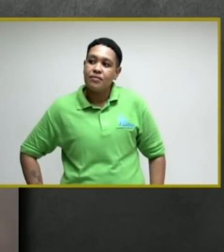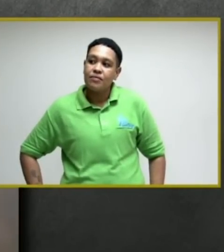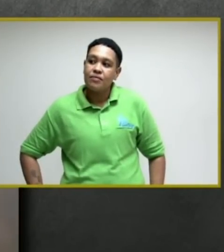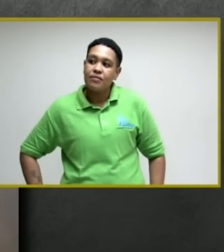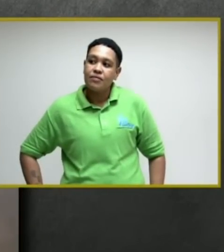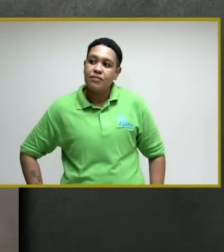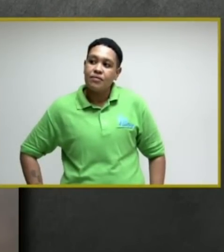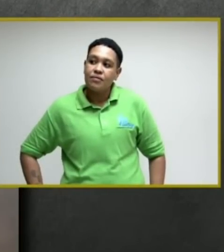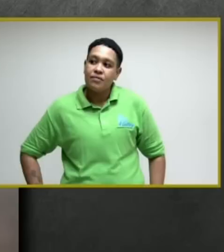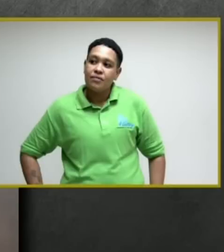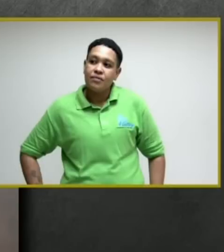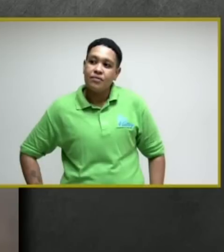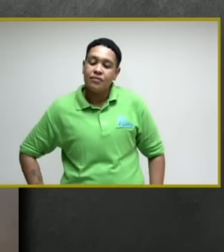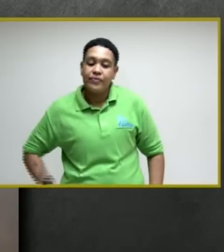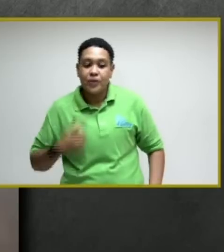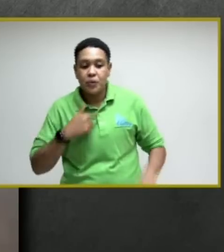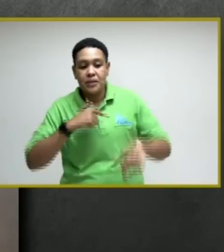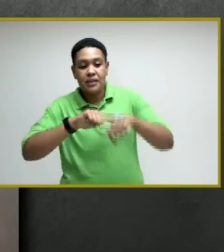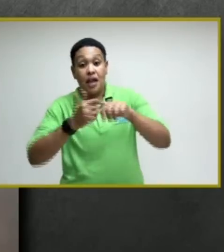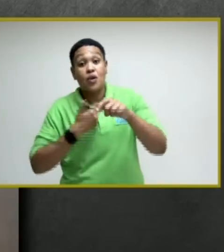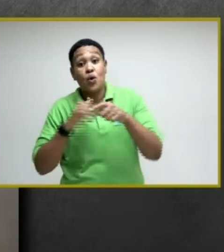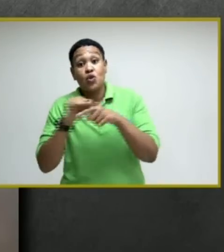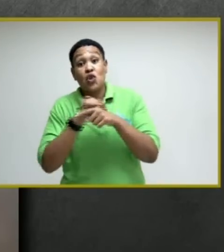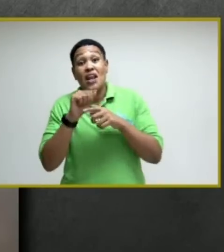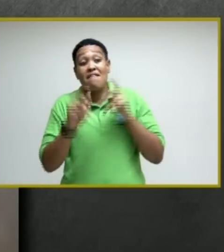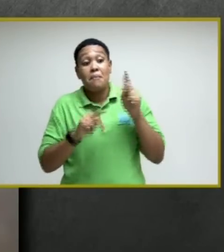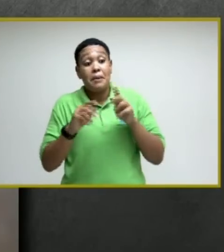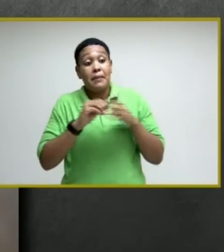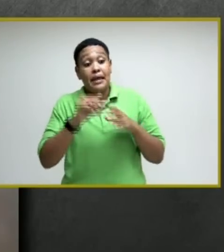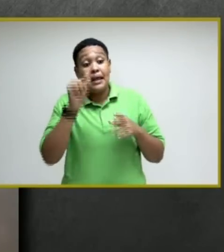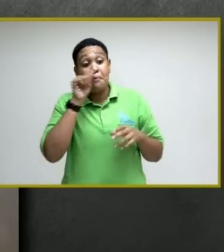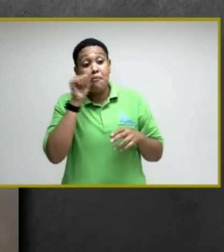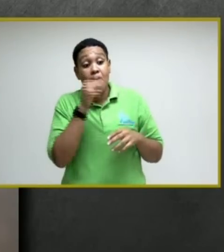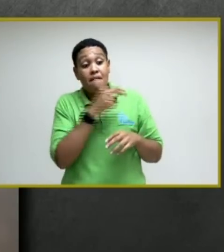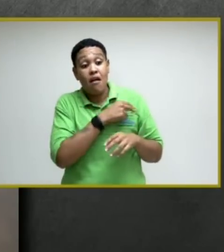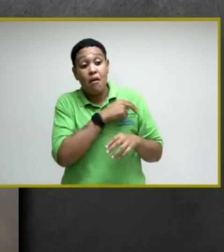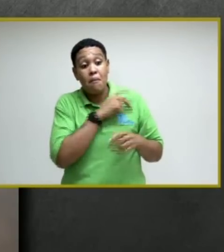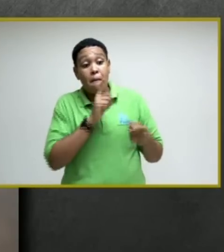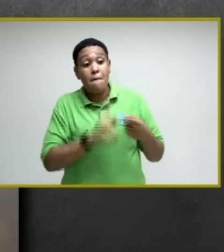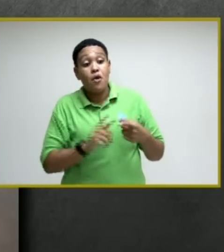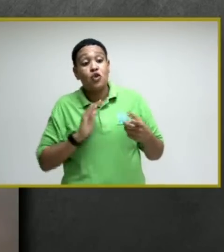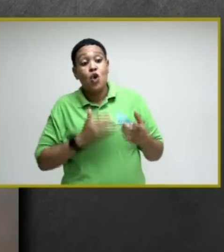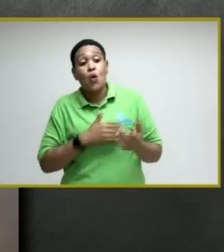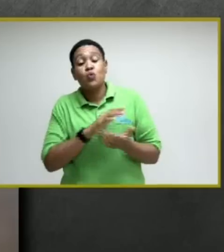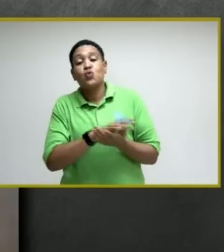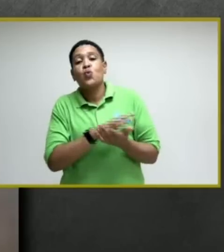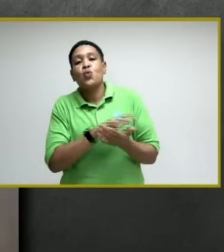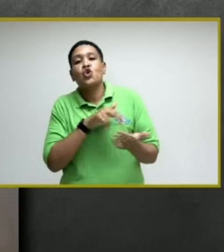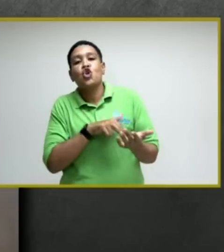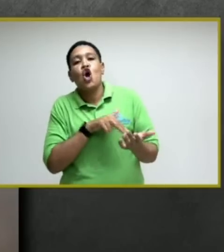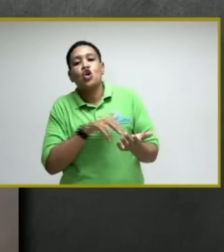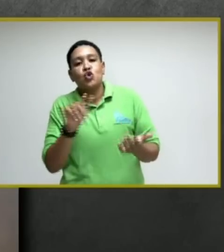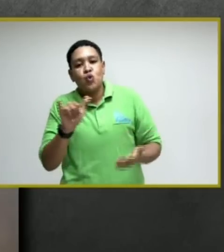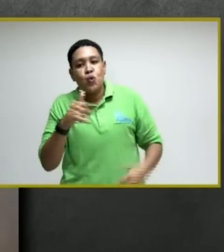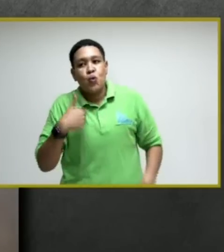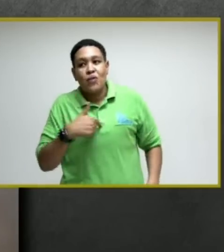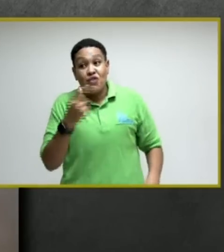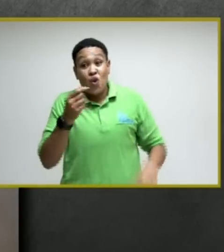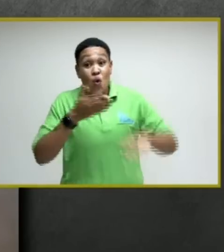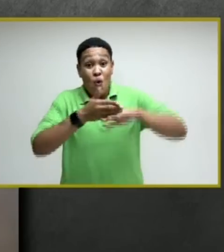training of persons in the private hospitals as well as our school nurses, and we have done